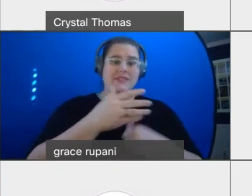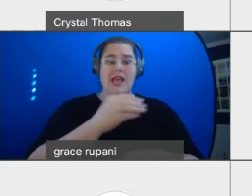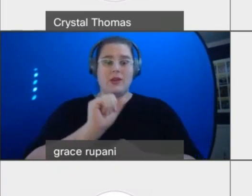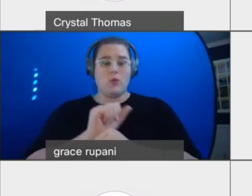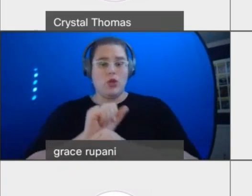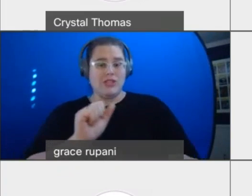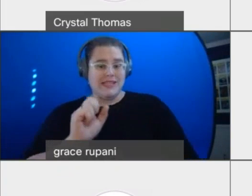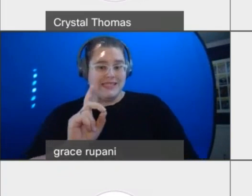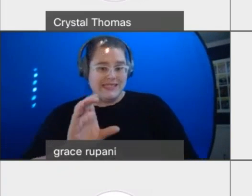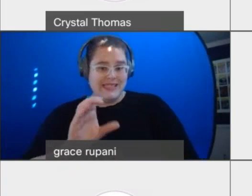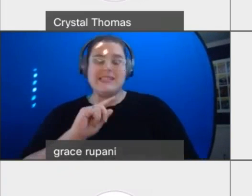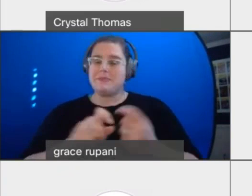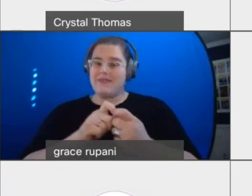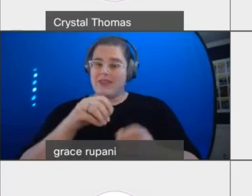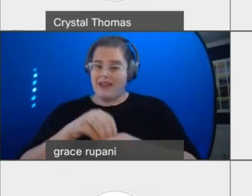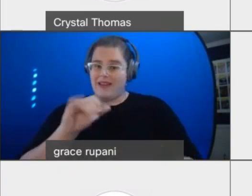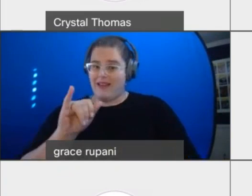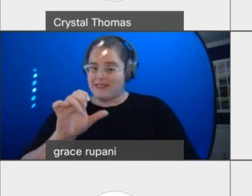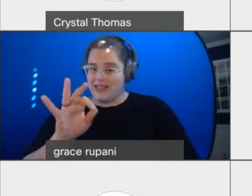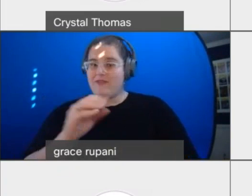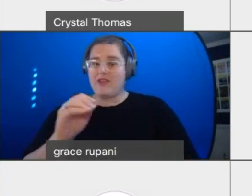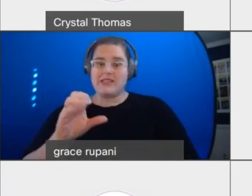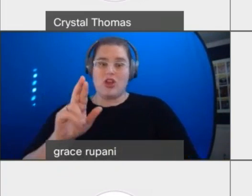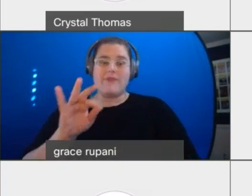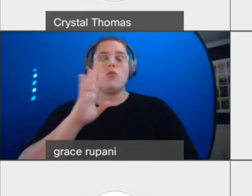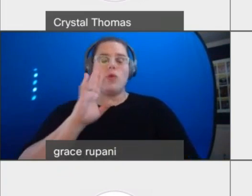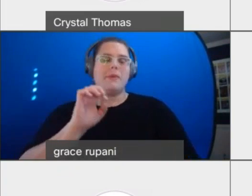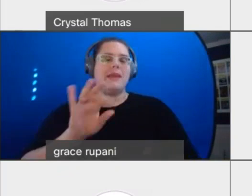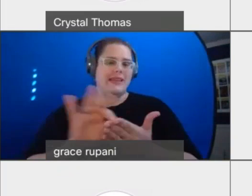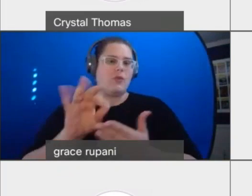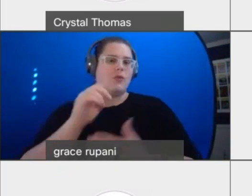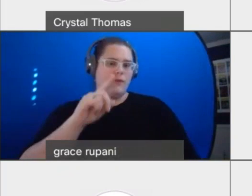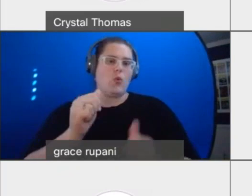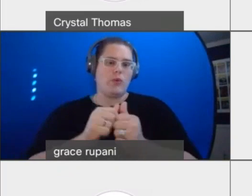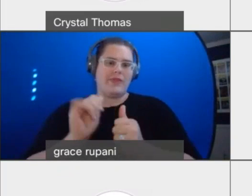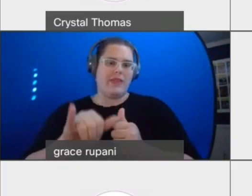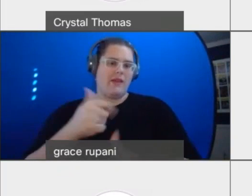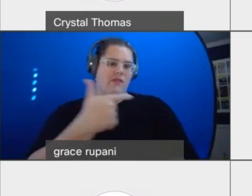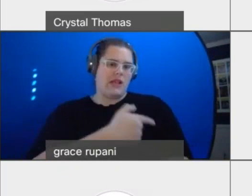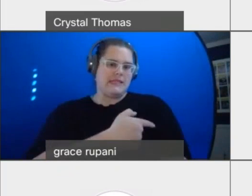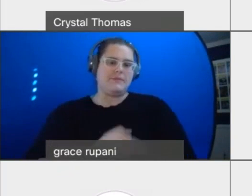especially in those ICFs and CRFs, will be accounted for with the vaccine.